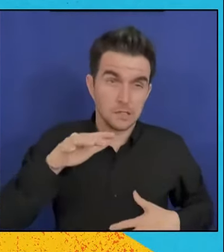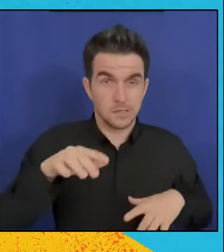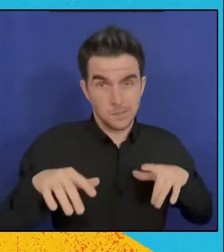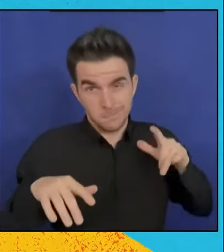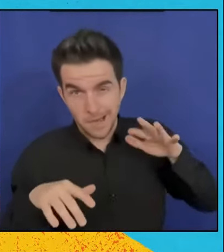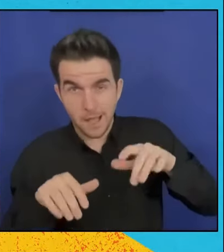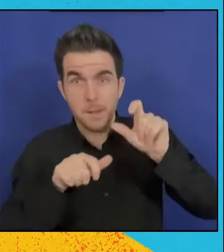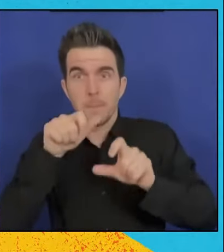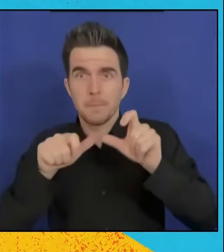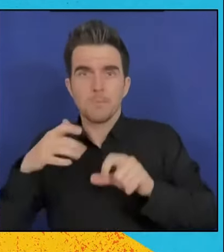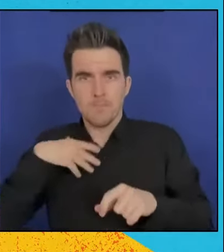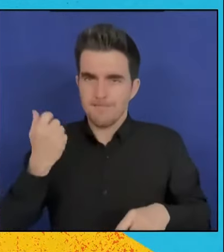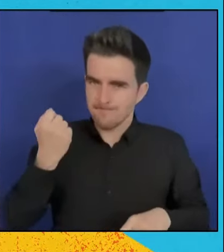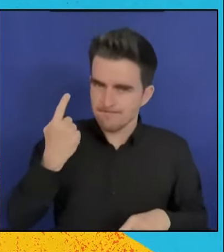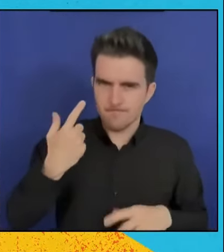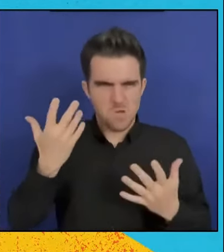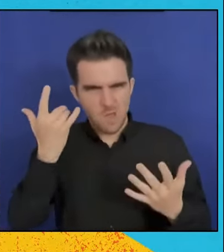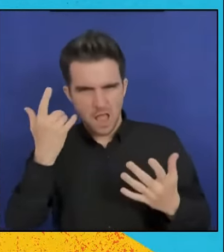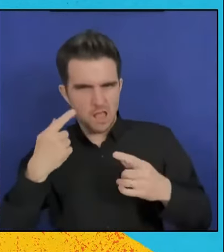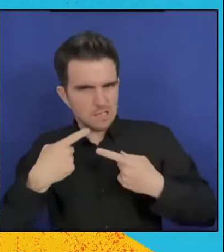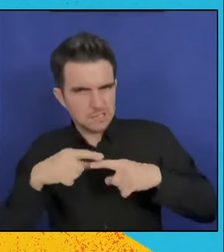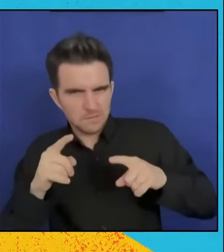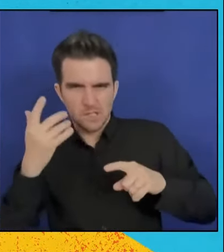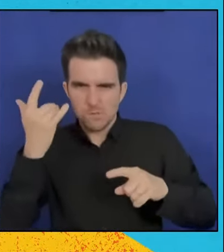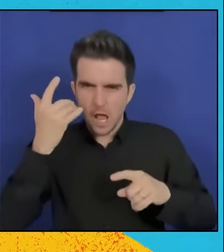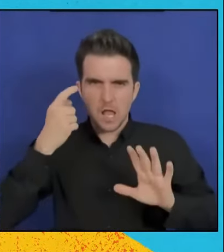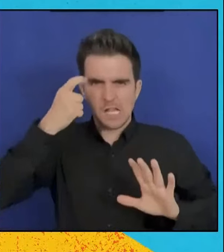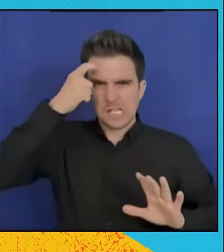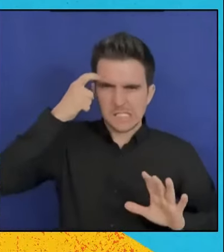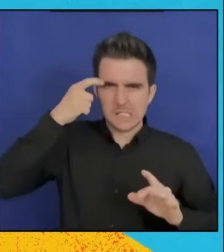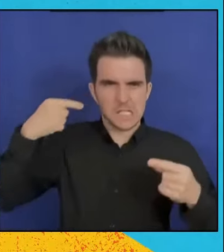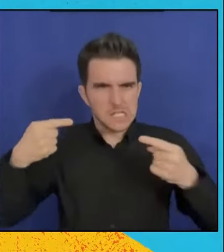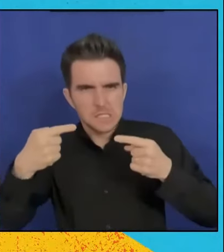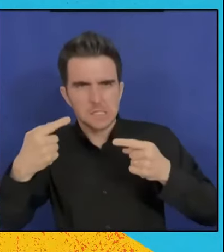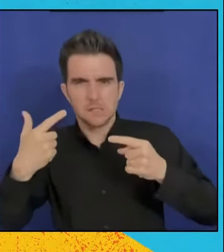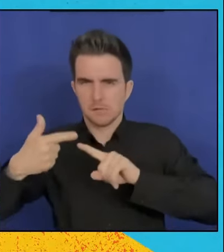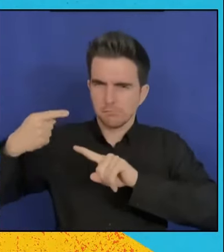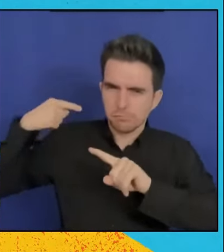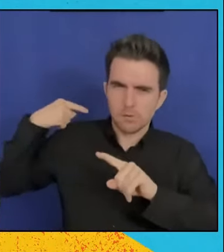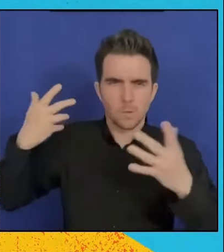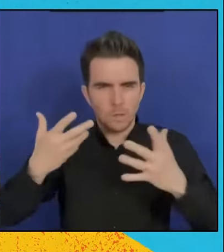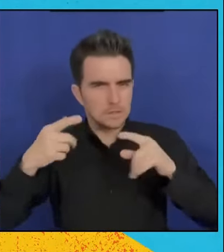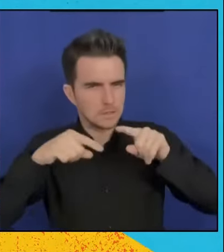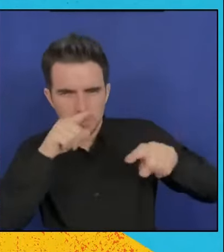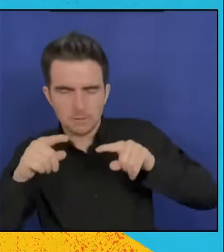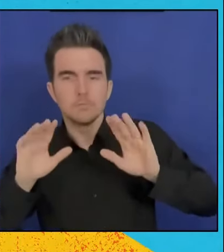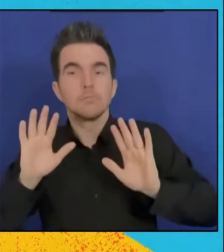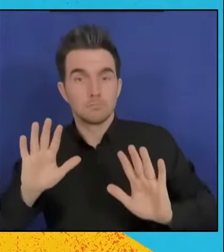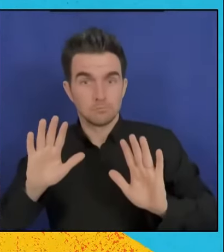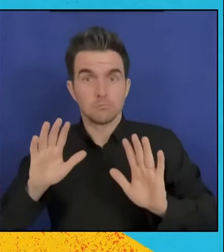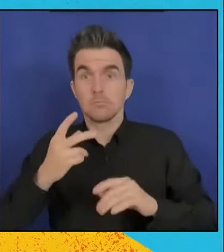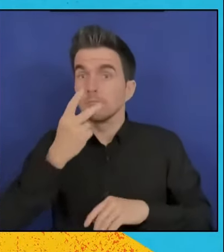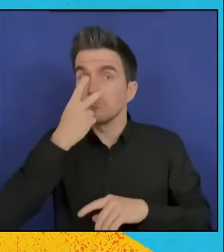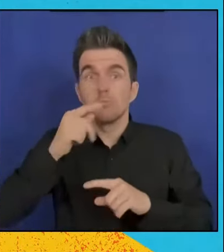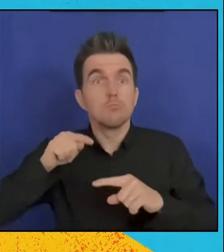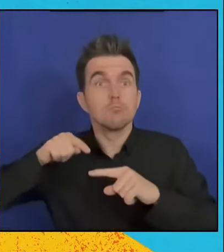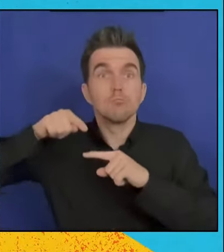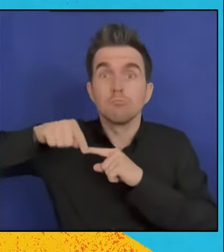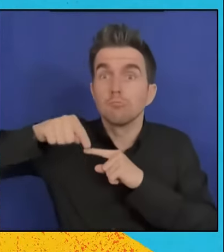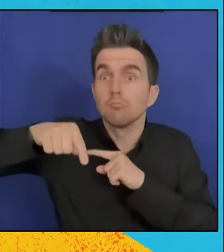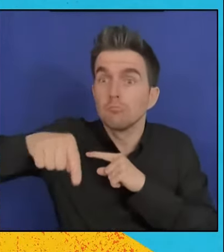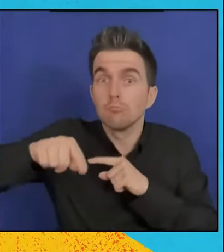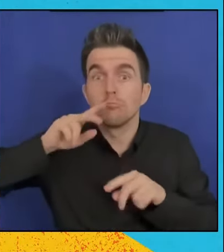to this autumn and you see an SDG summit happening here, I hope many of you in this room here will not fall into